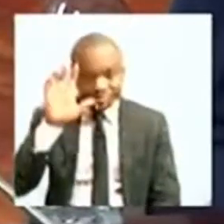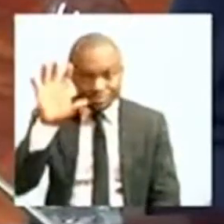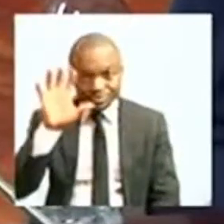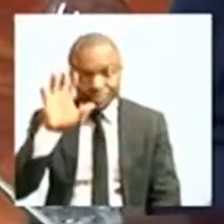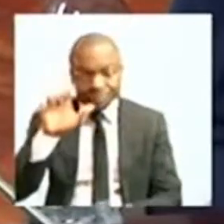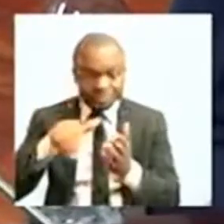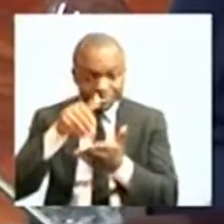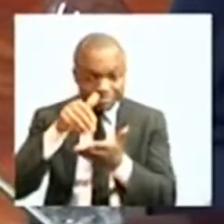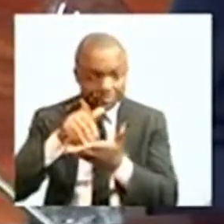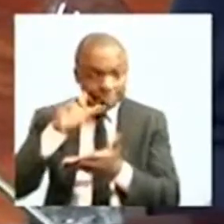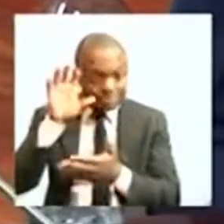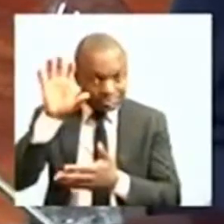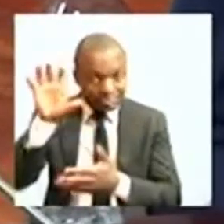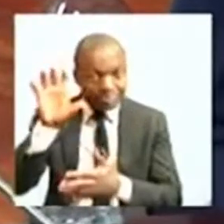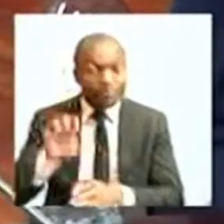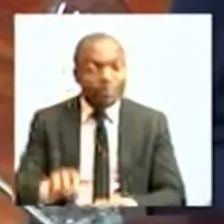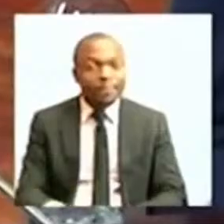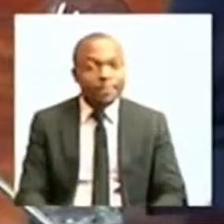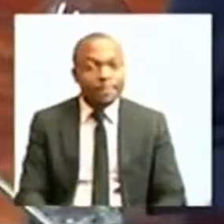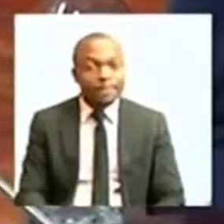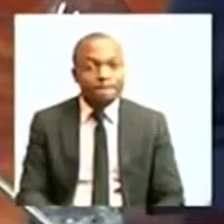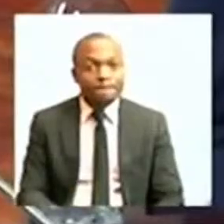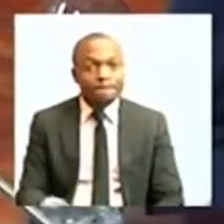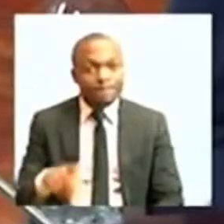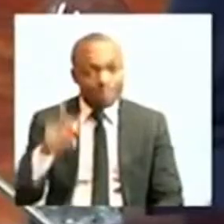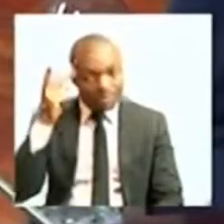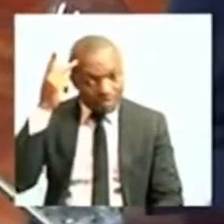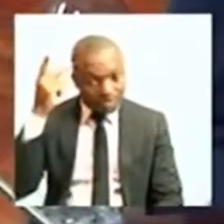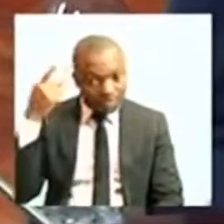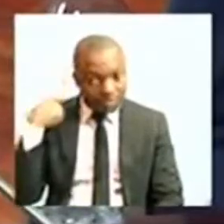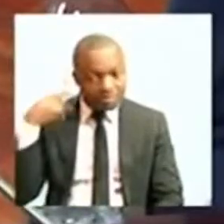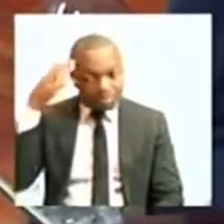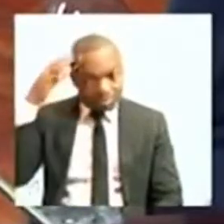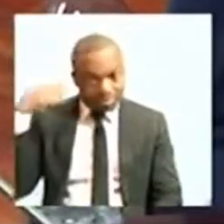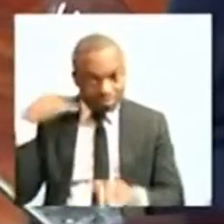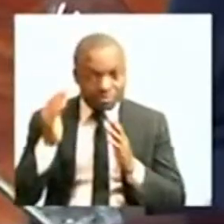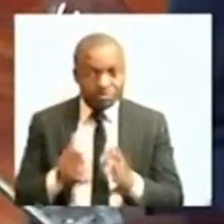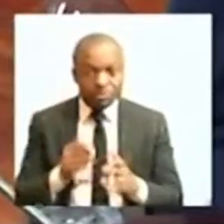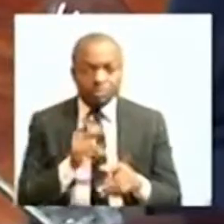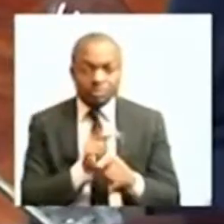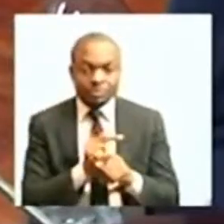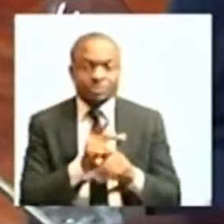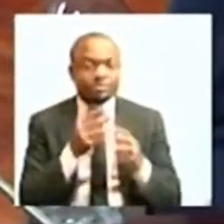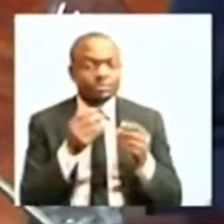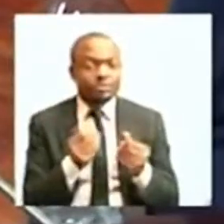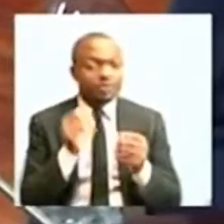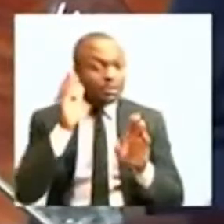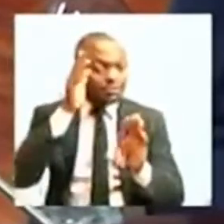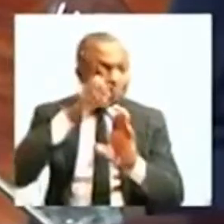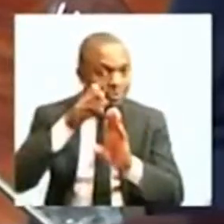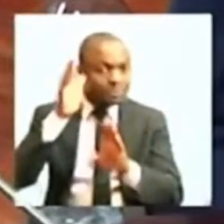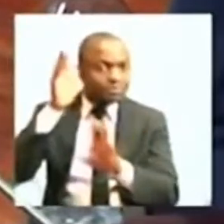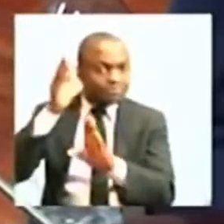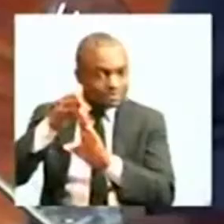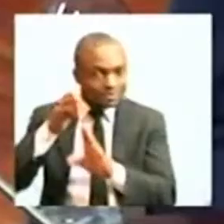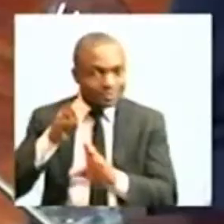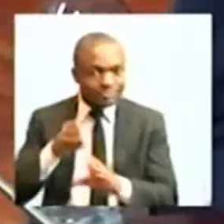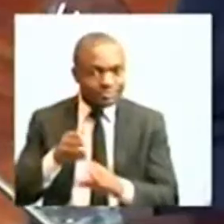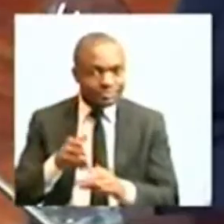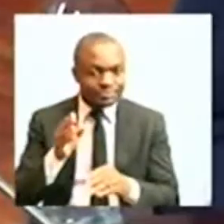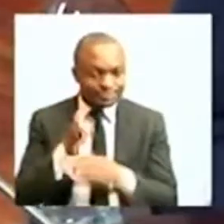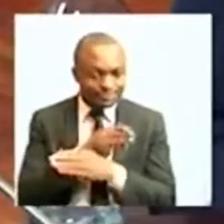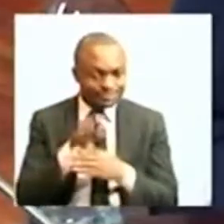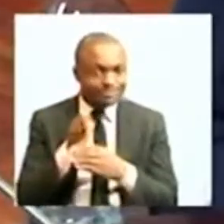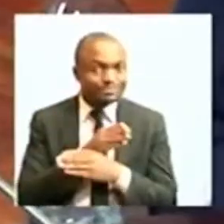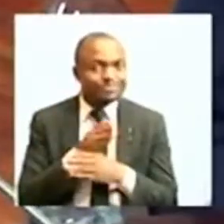Central Province, where principal officers were holding on to funds for specific